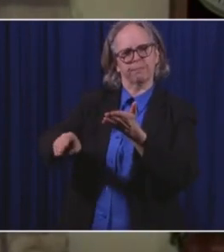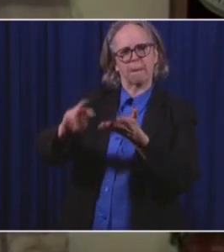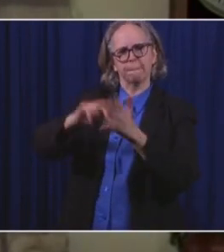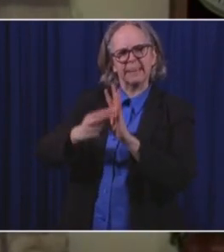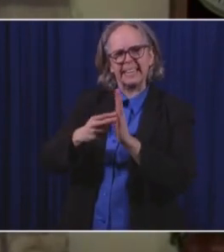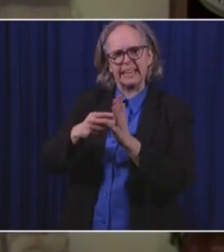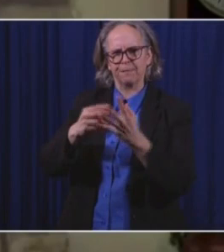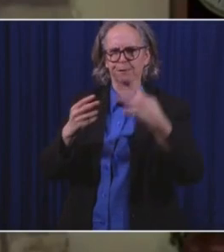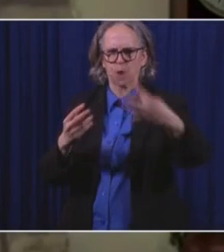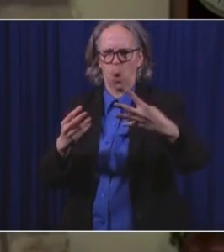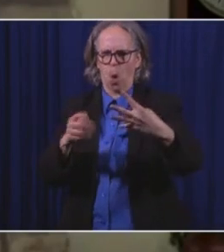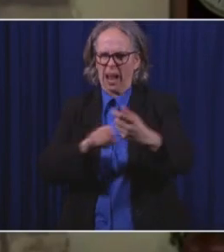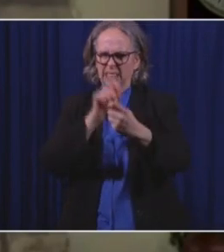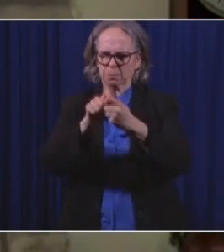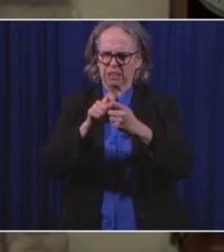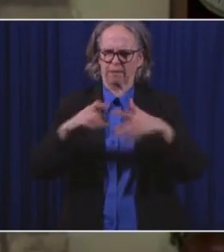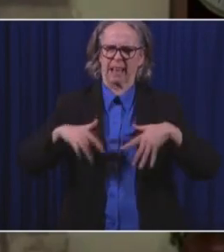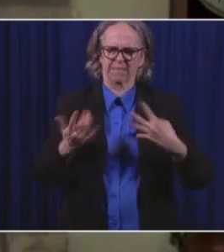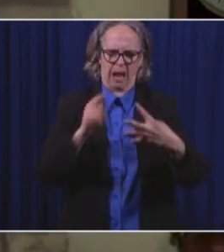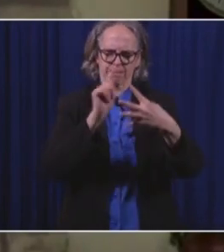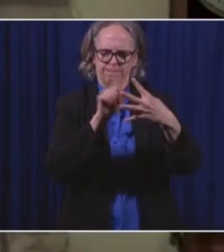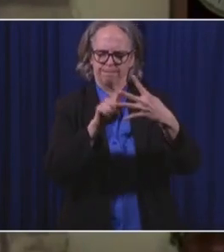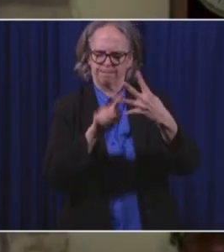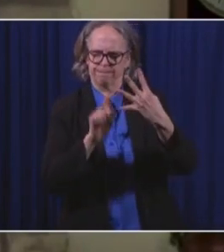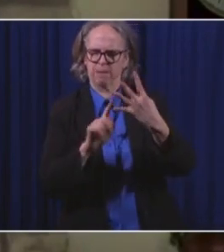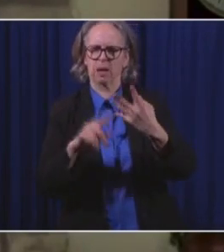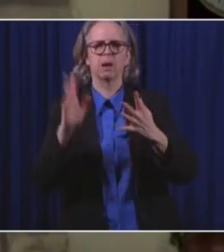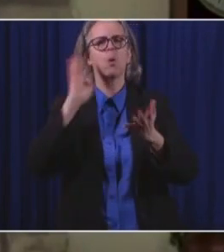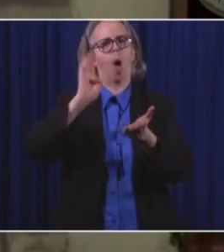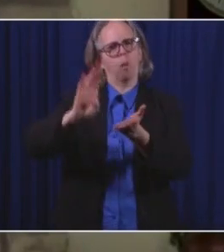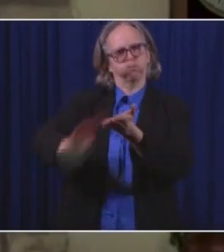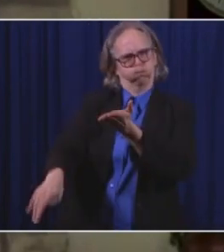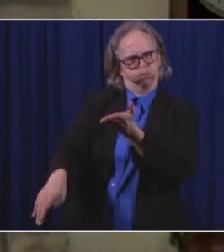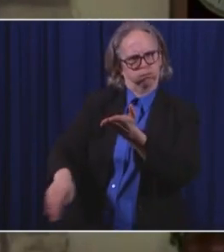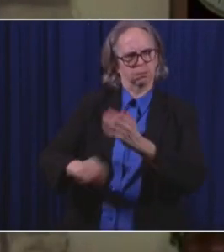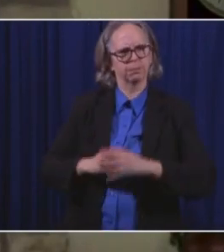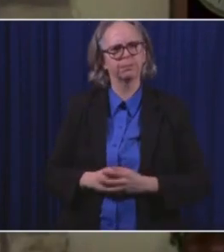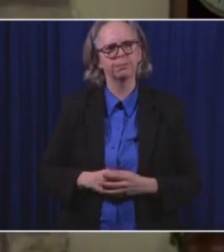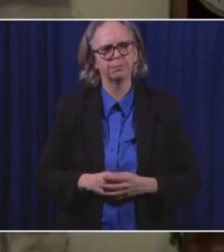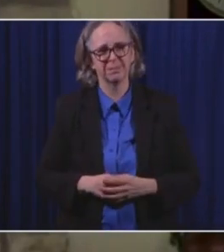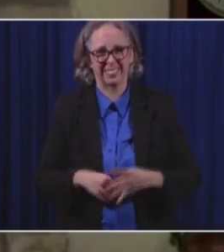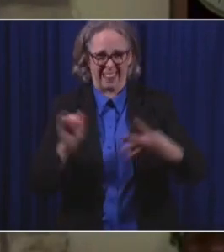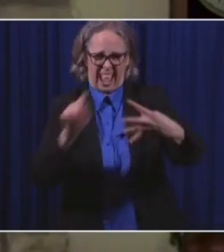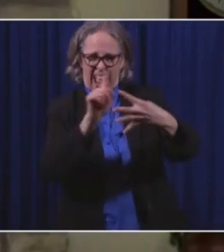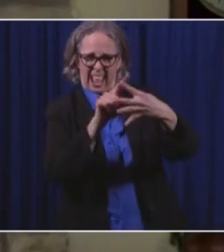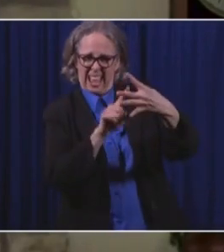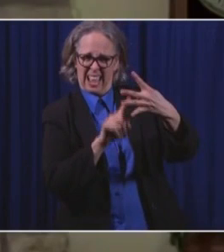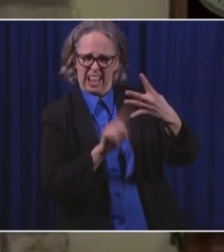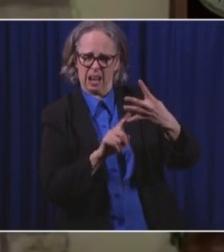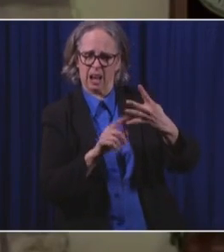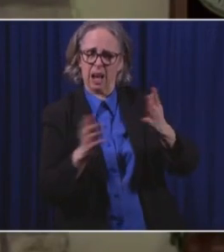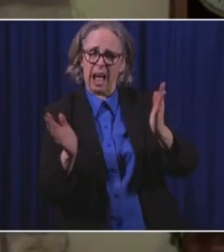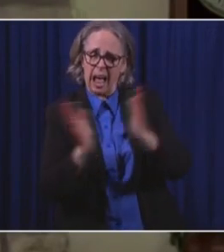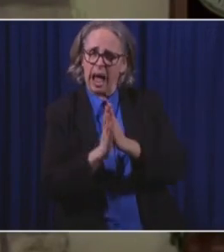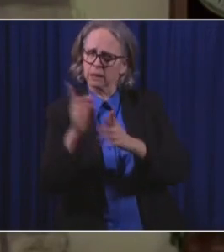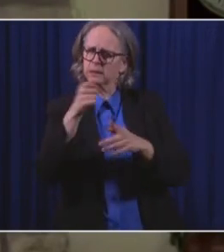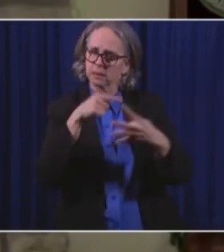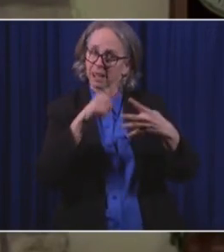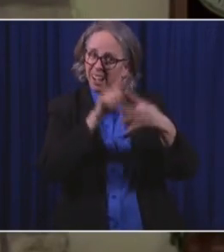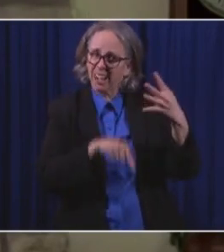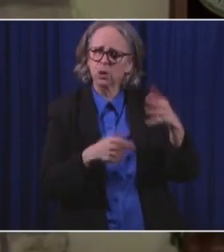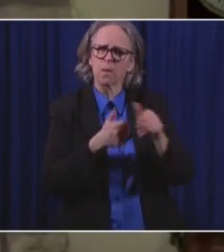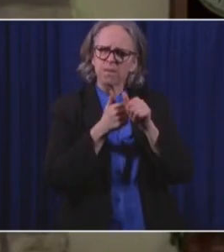events. These events have run consistently with the protocols that we're asking all Ohioans to